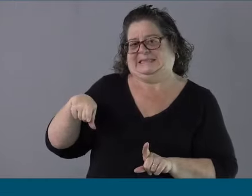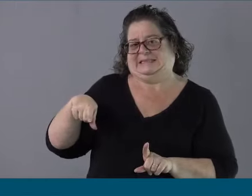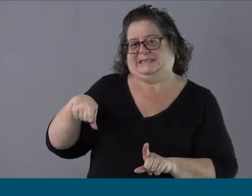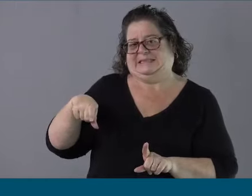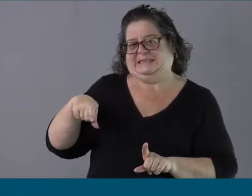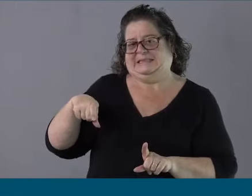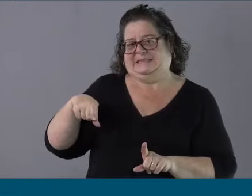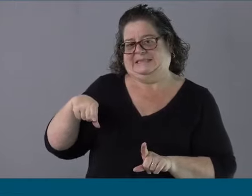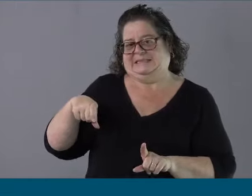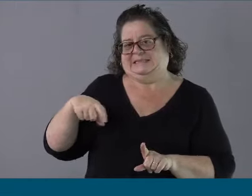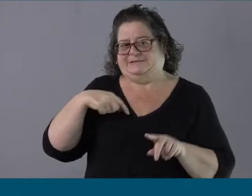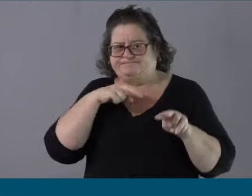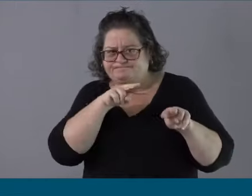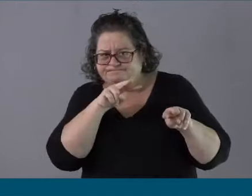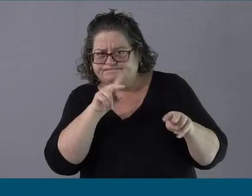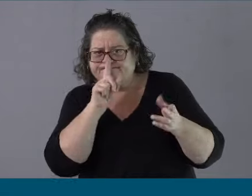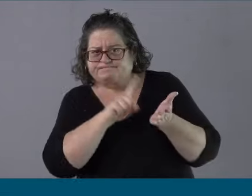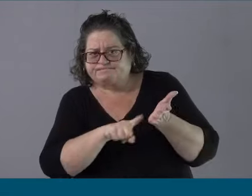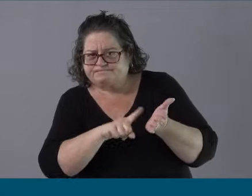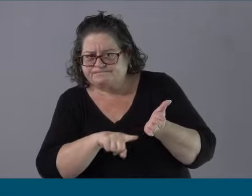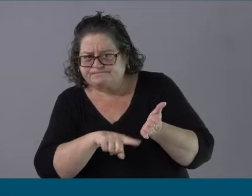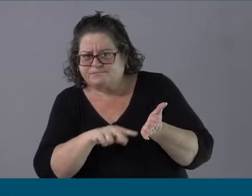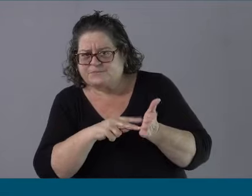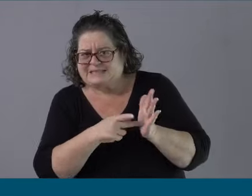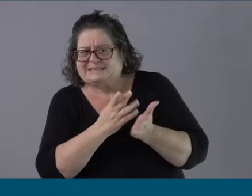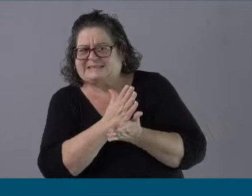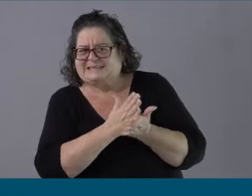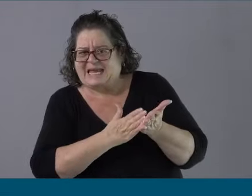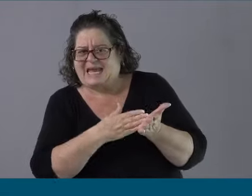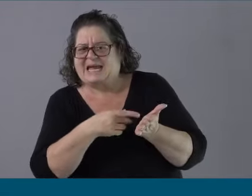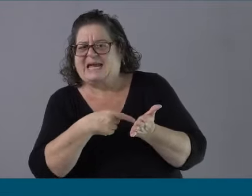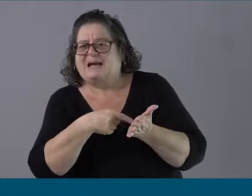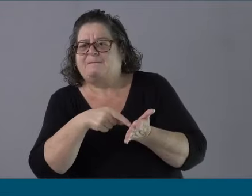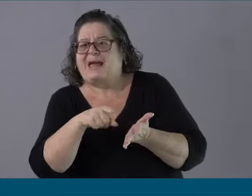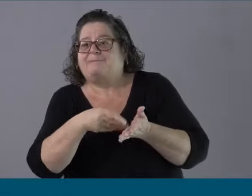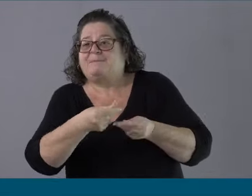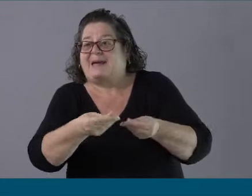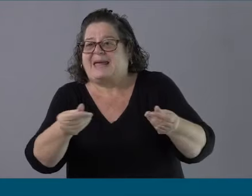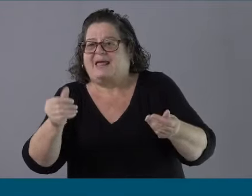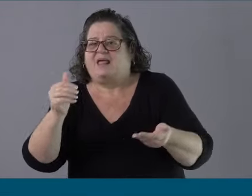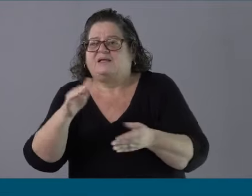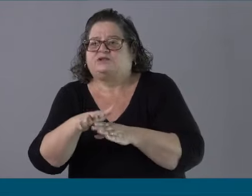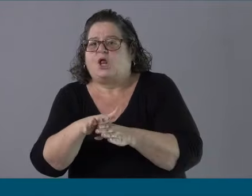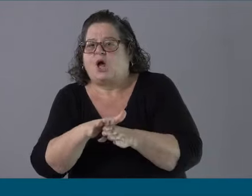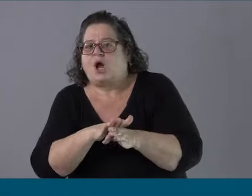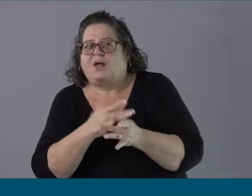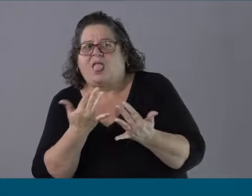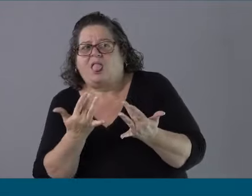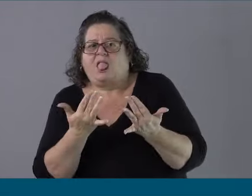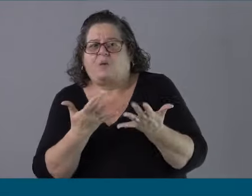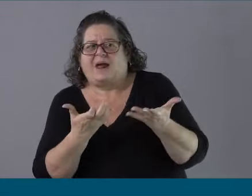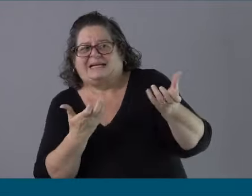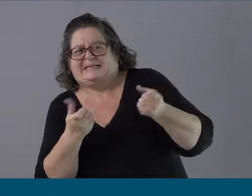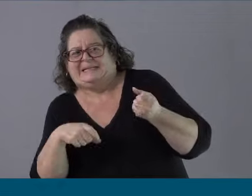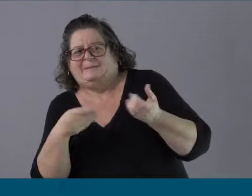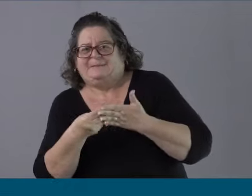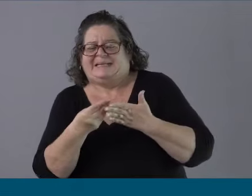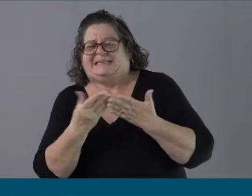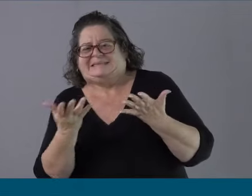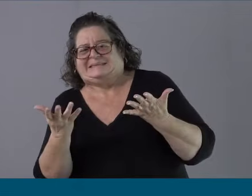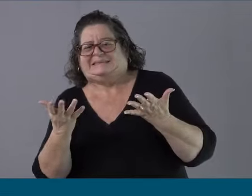interruption in some of your payments. We think we have our hands around that now, and there will be more